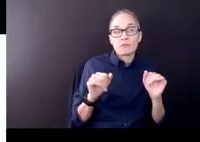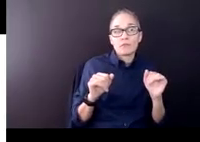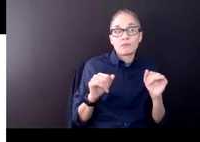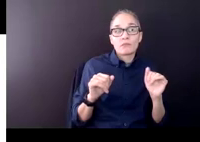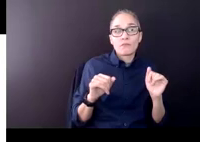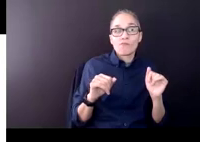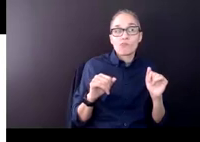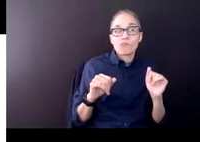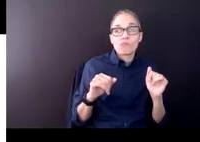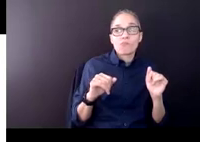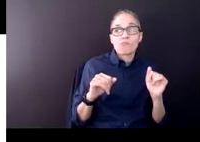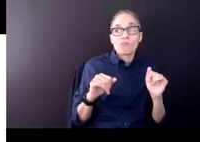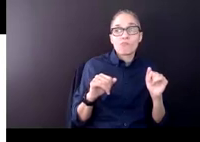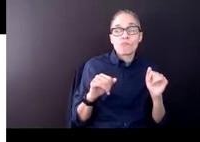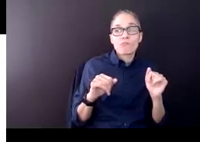Um, and